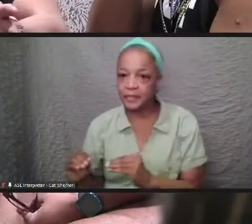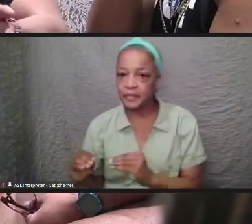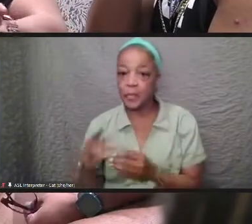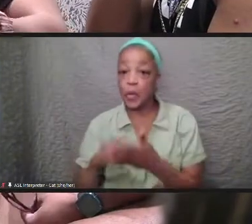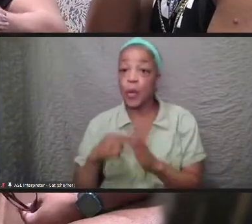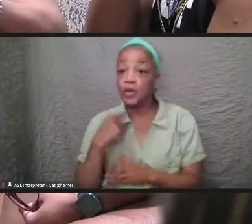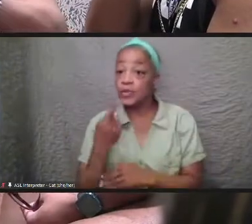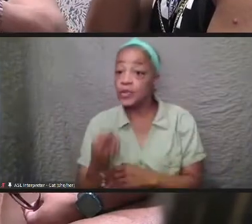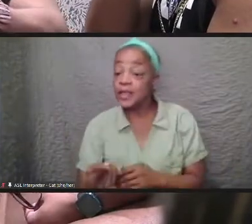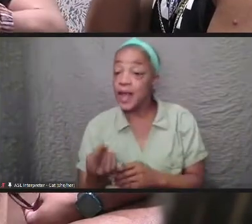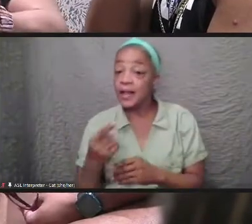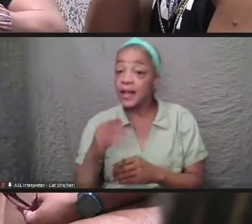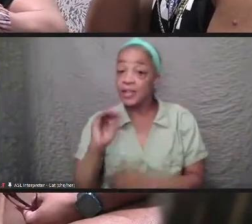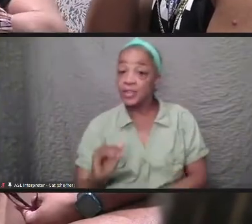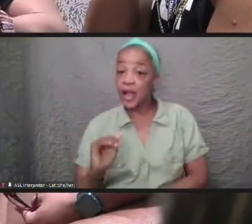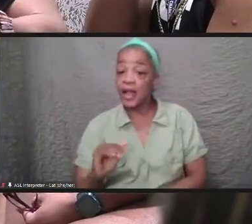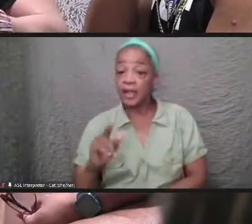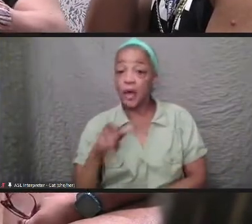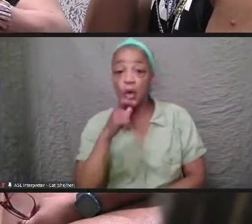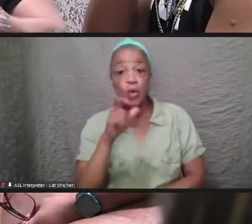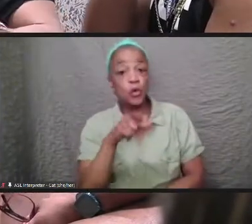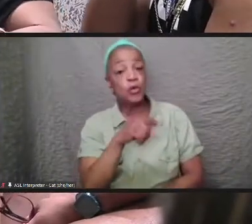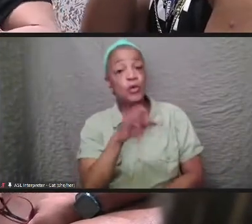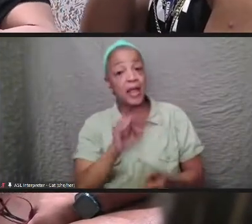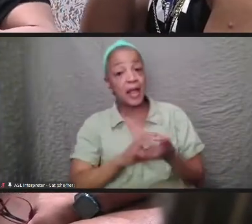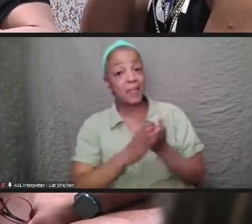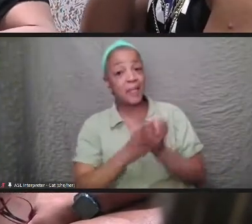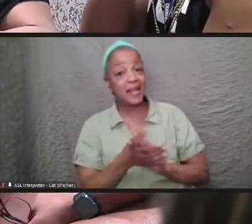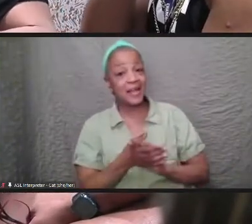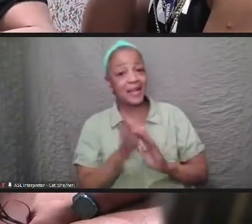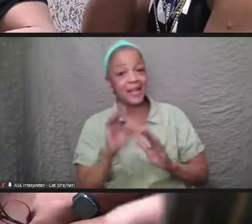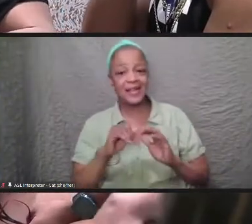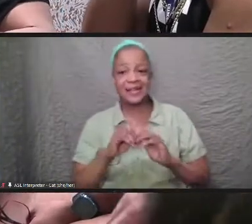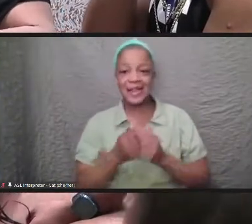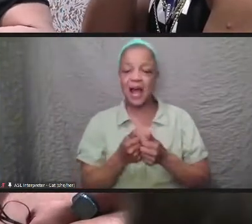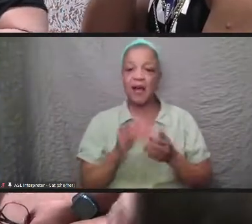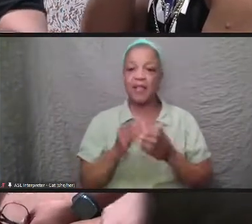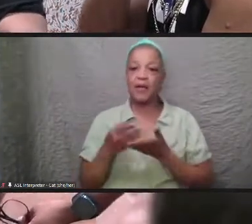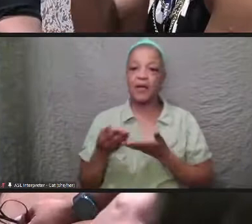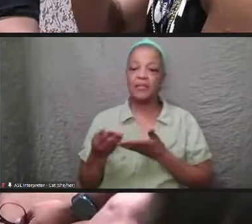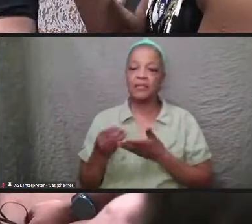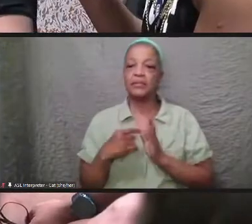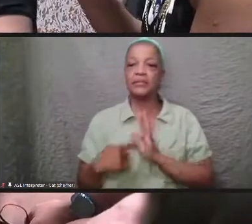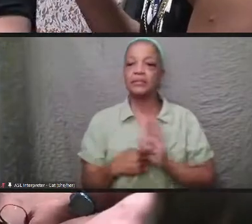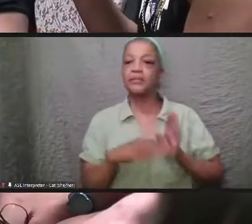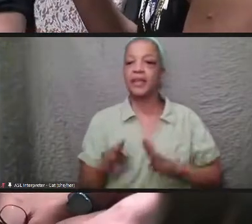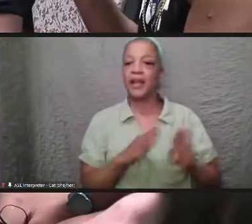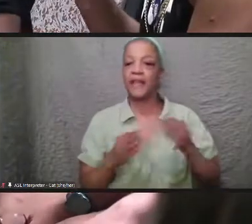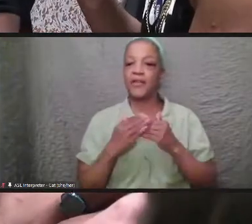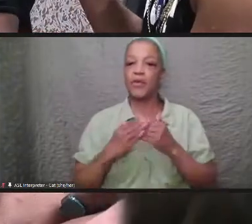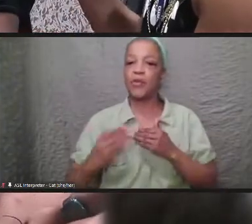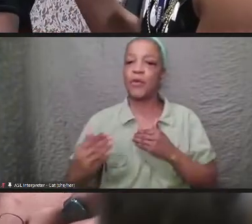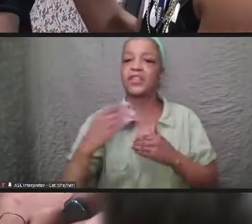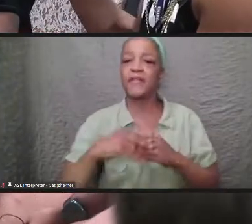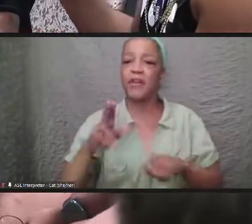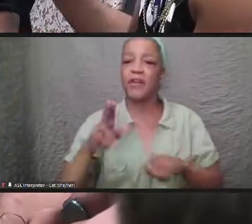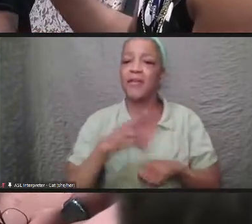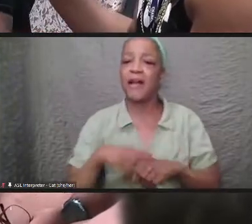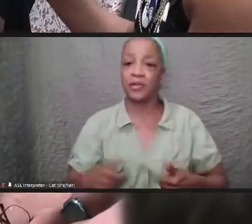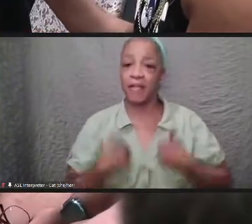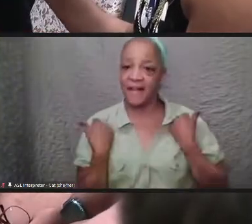a child about who they can be is how they will comport themselves for the rest of their natural born